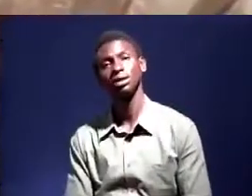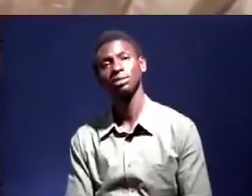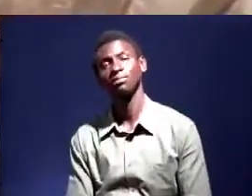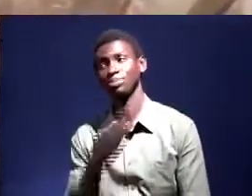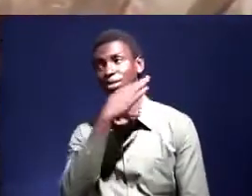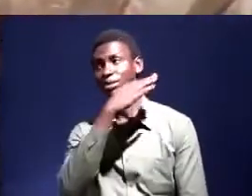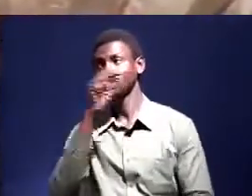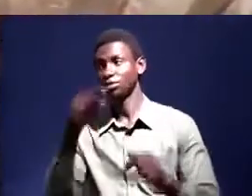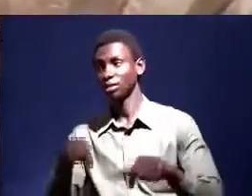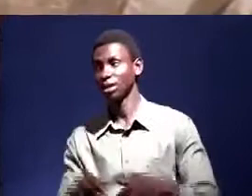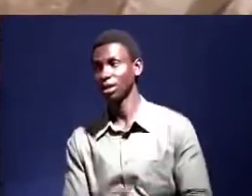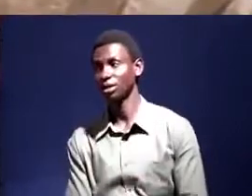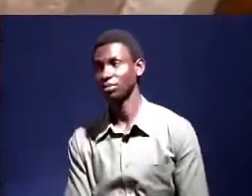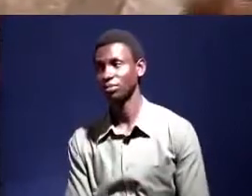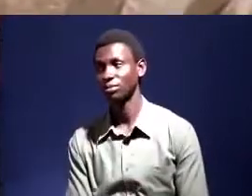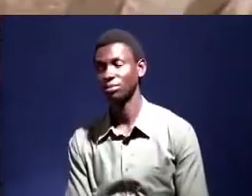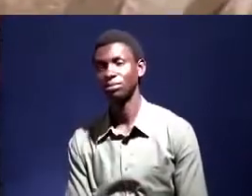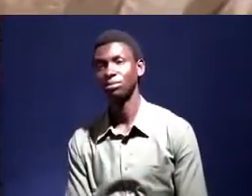God is calling you